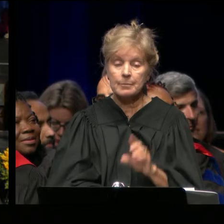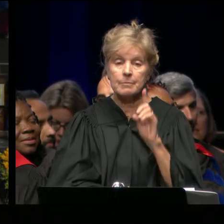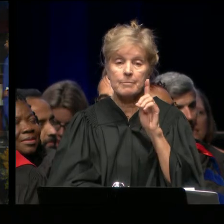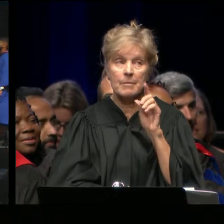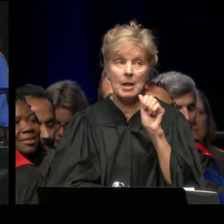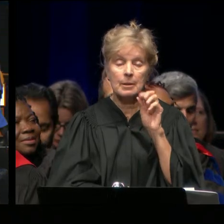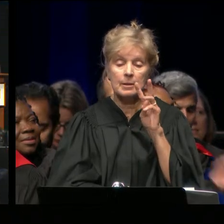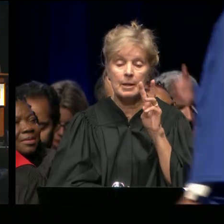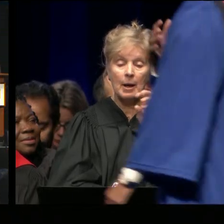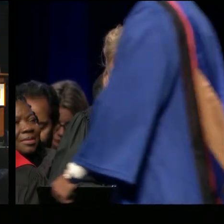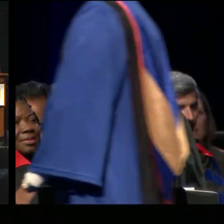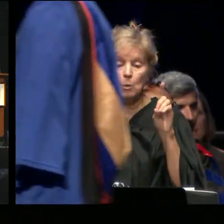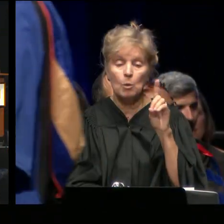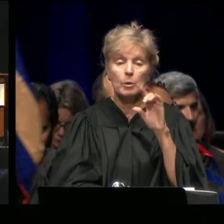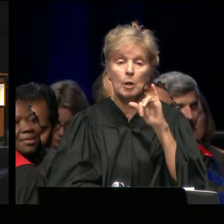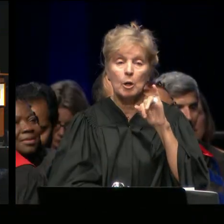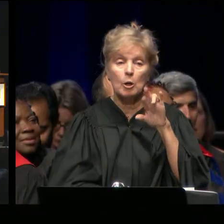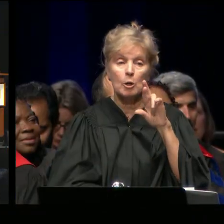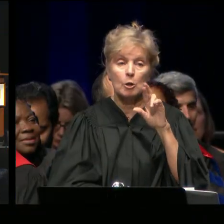Dawood Urshad.